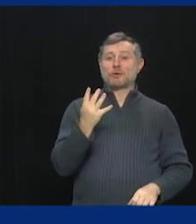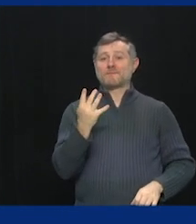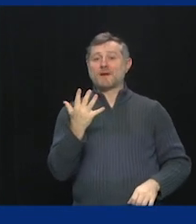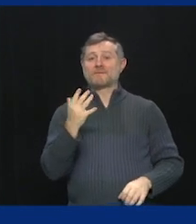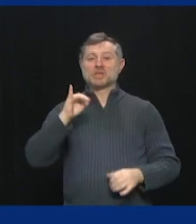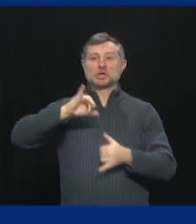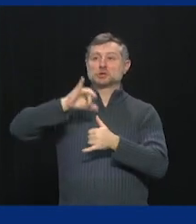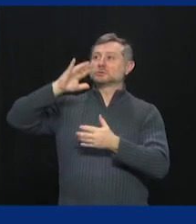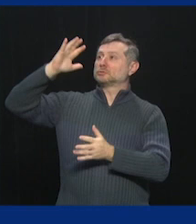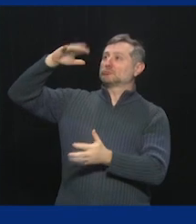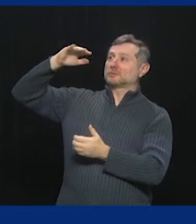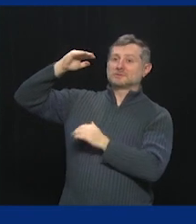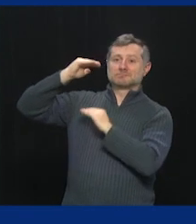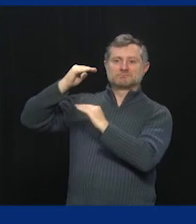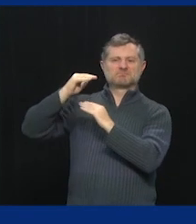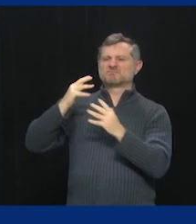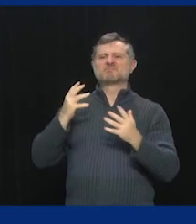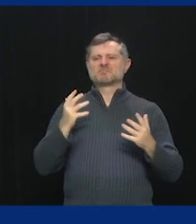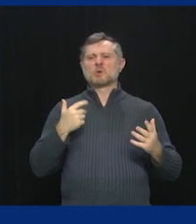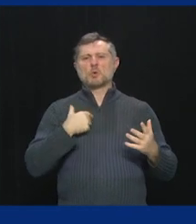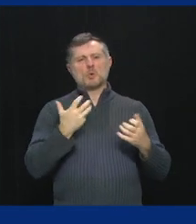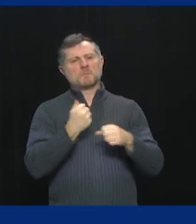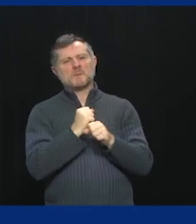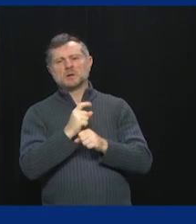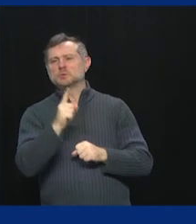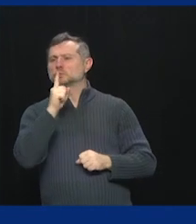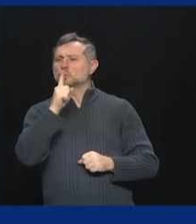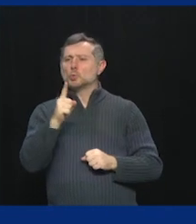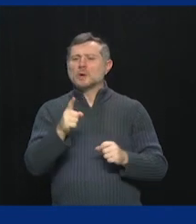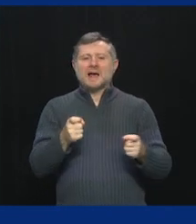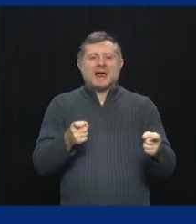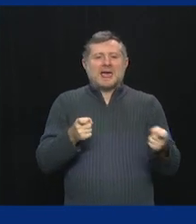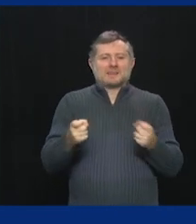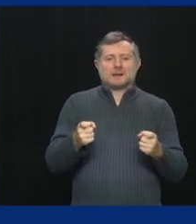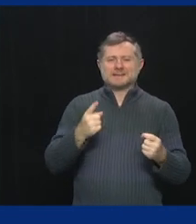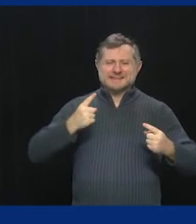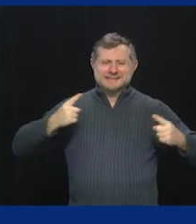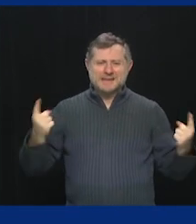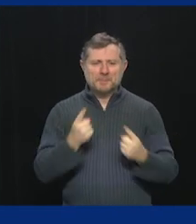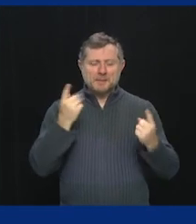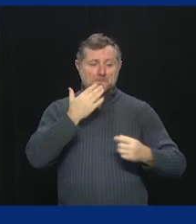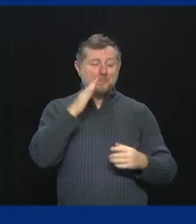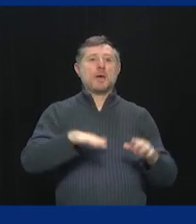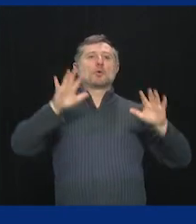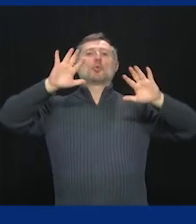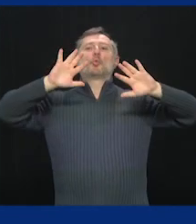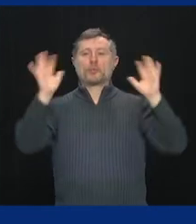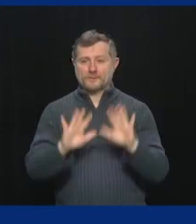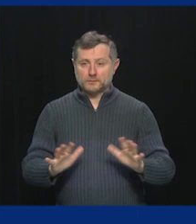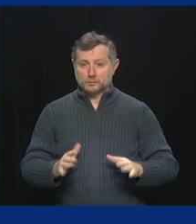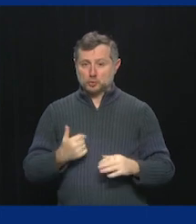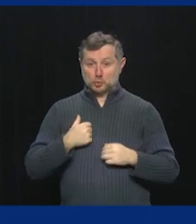hit a baseline that we can handle a certain level with infrastructure improvements. So I have identified